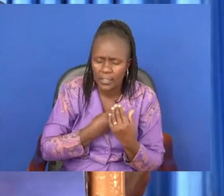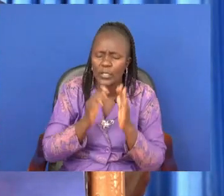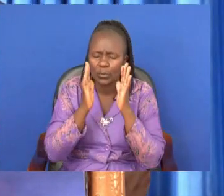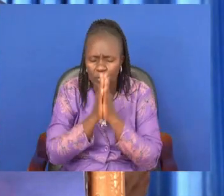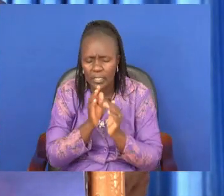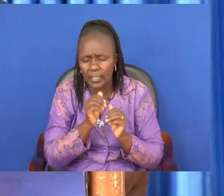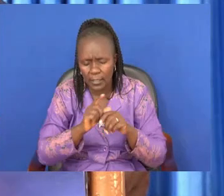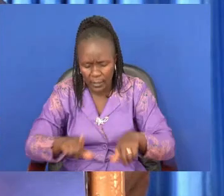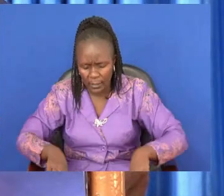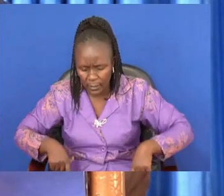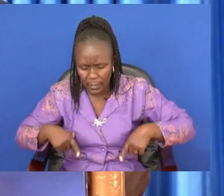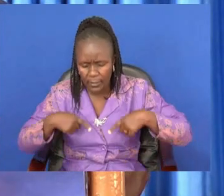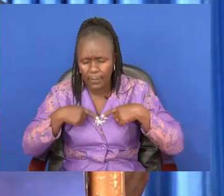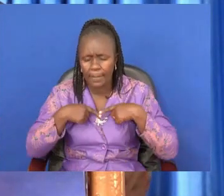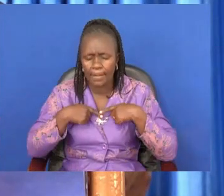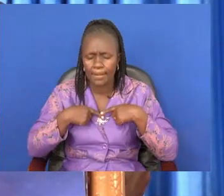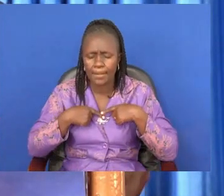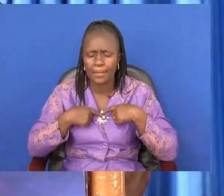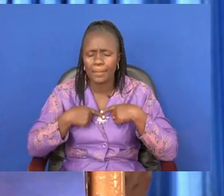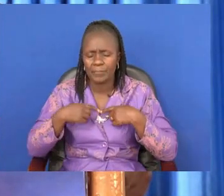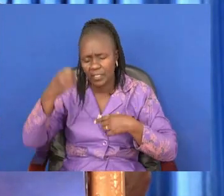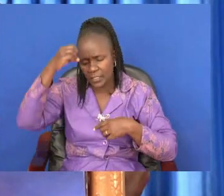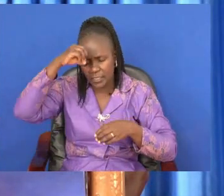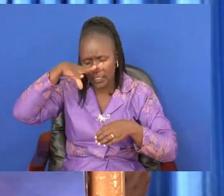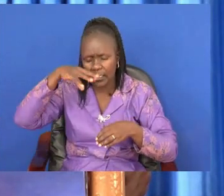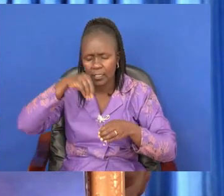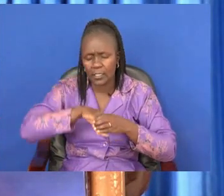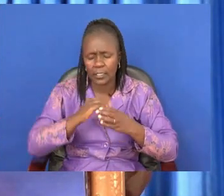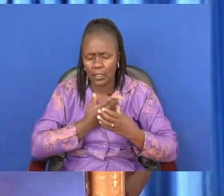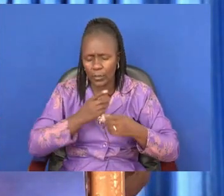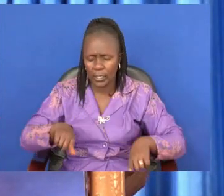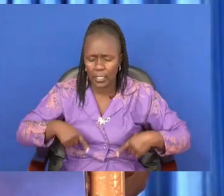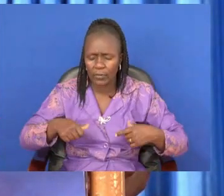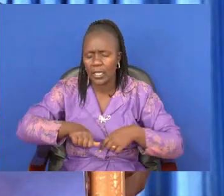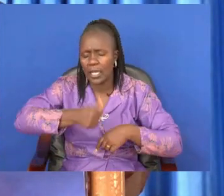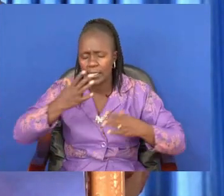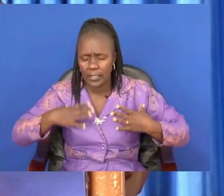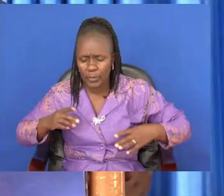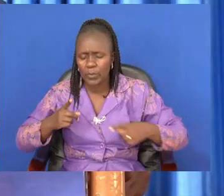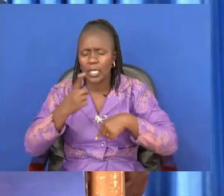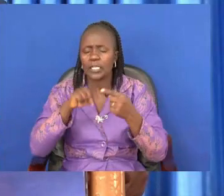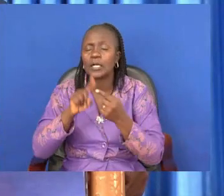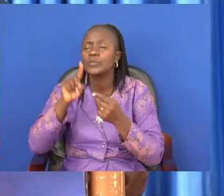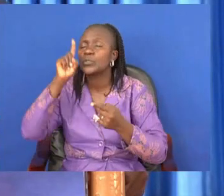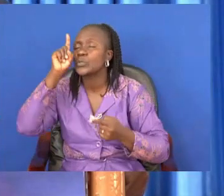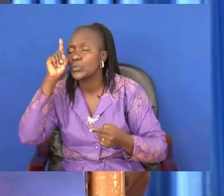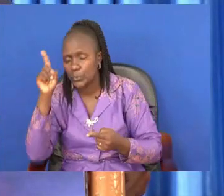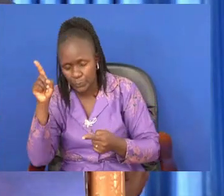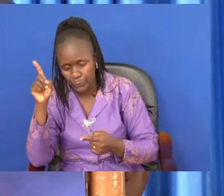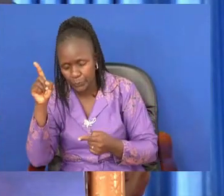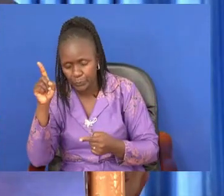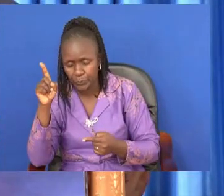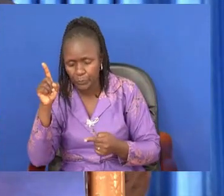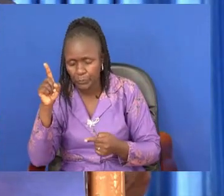that we'll allow you to shine in our lives so that other people can be attracted to us. And as they are attracted to us, they'll